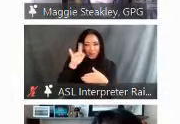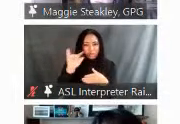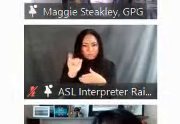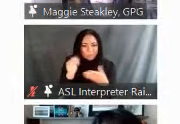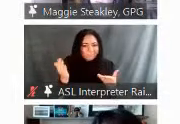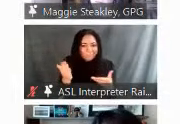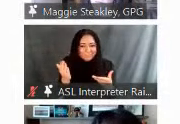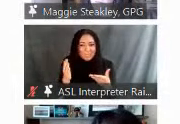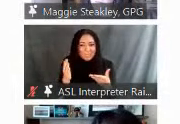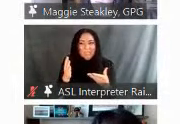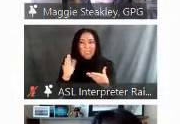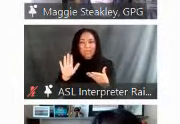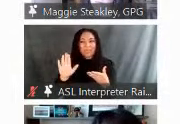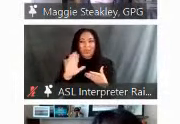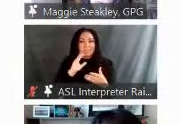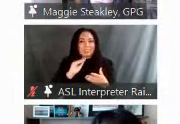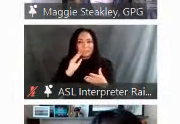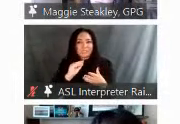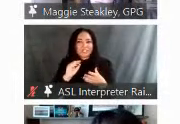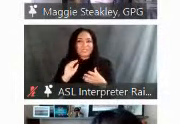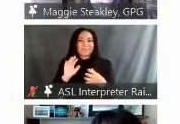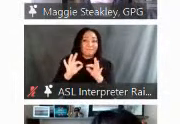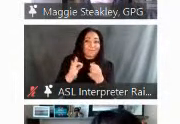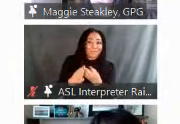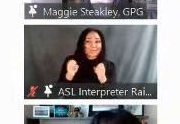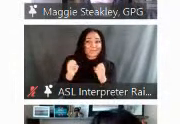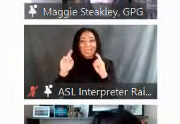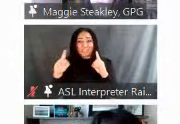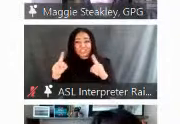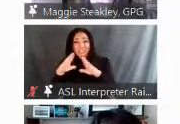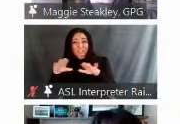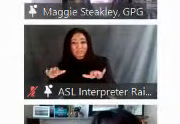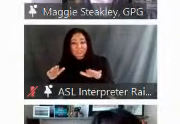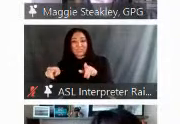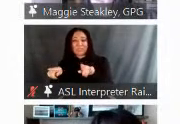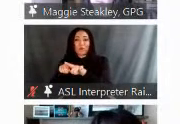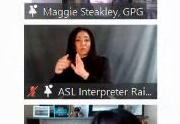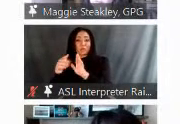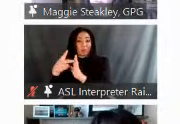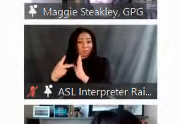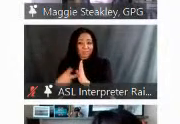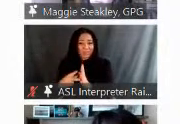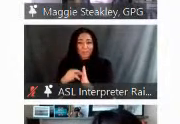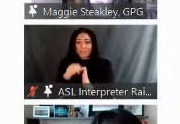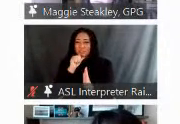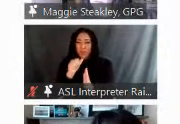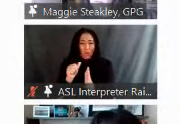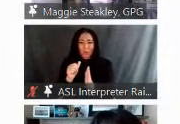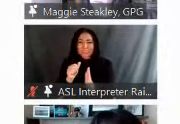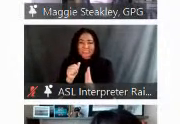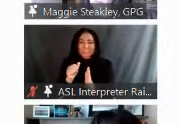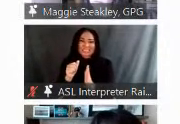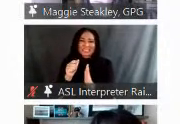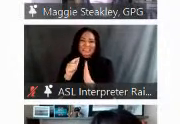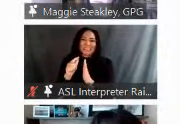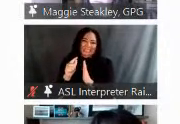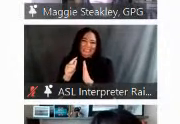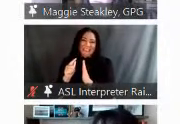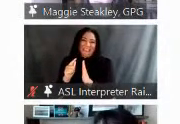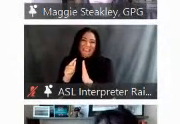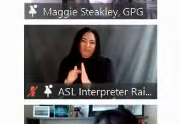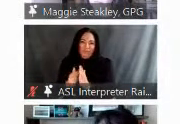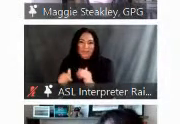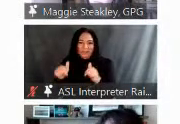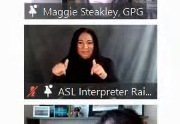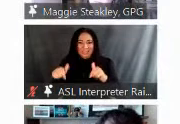the experiences of families and educators and children, as well as policies, that we don't do a disservice to this work by simply beginning